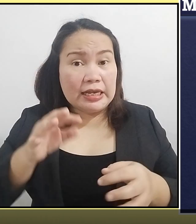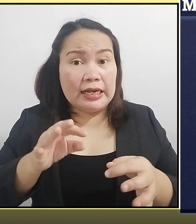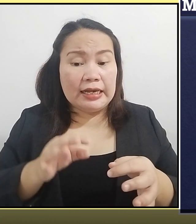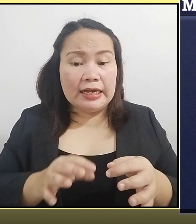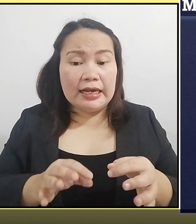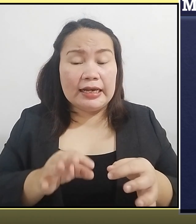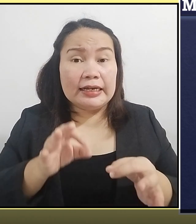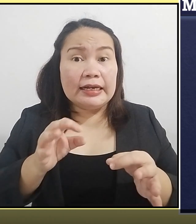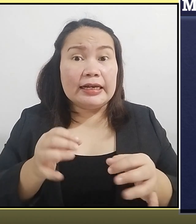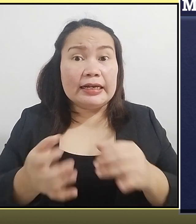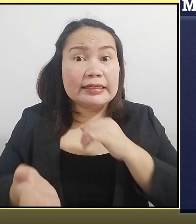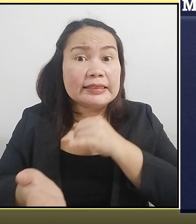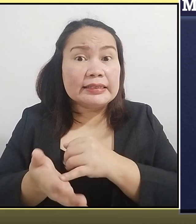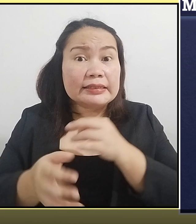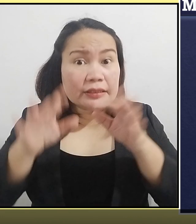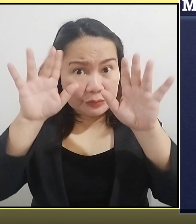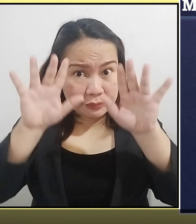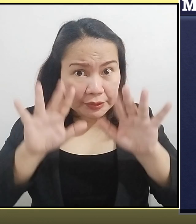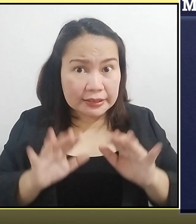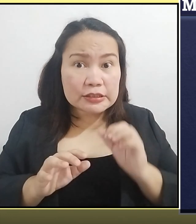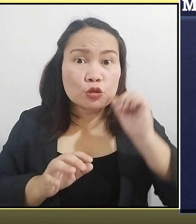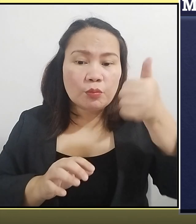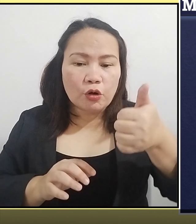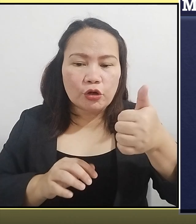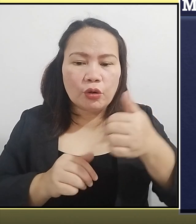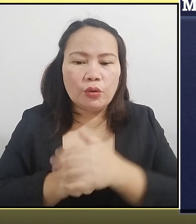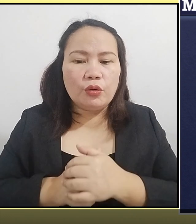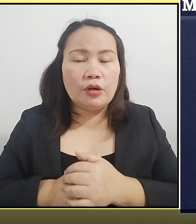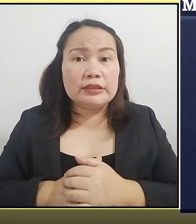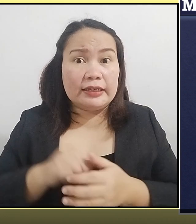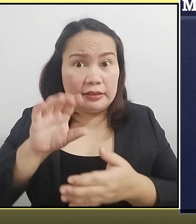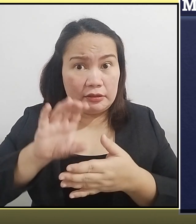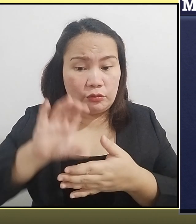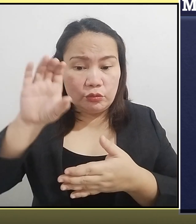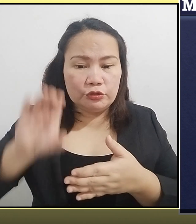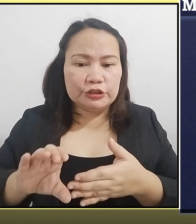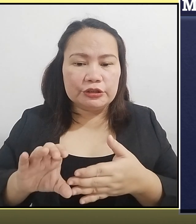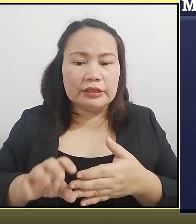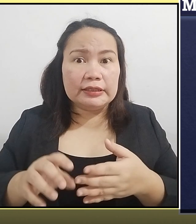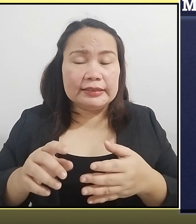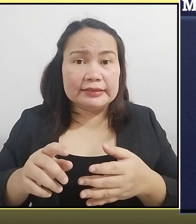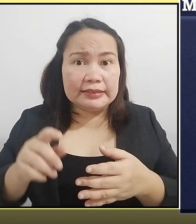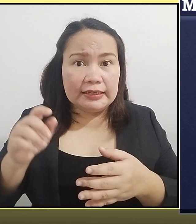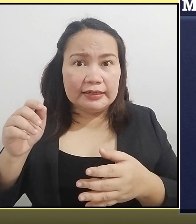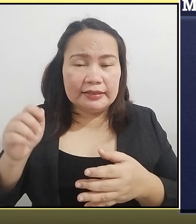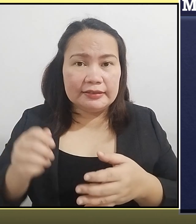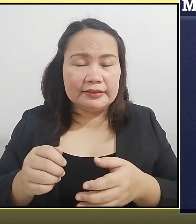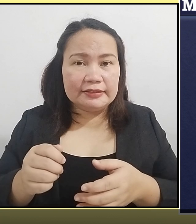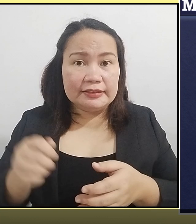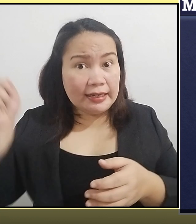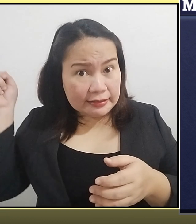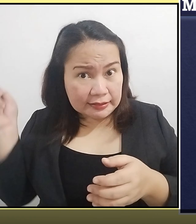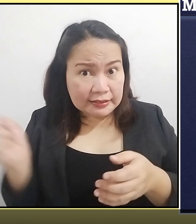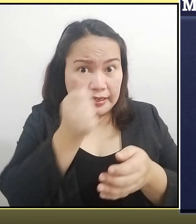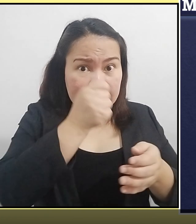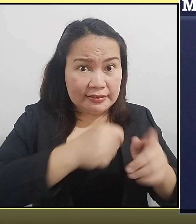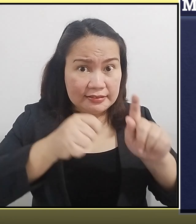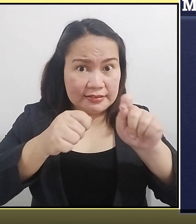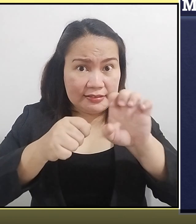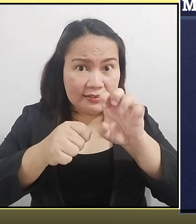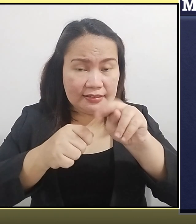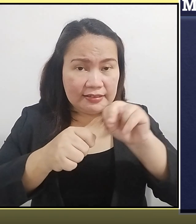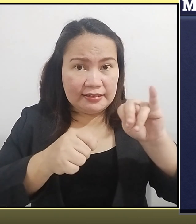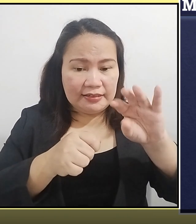the tennis match will be postponed. So, our if-then form is, if it rains